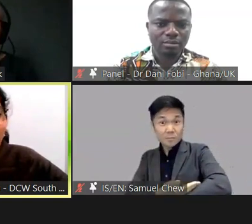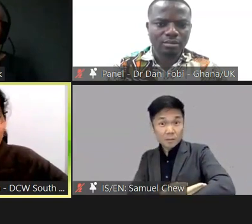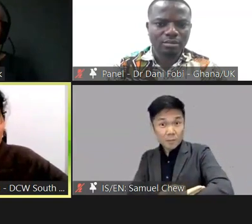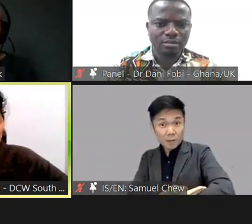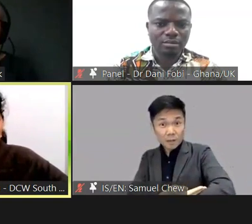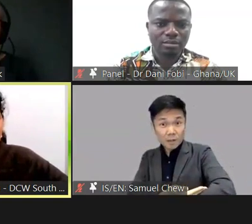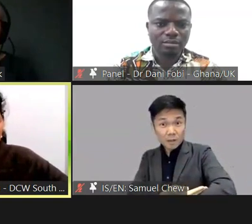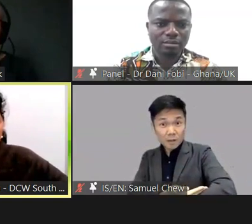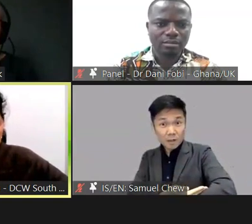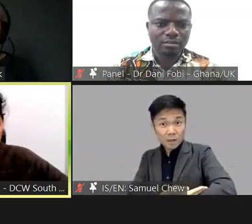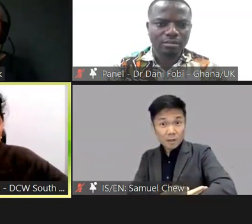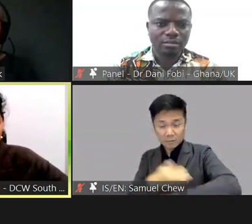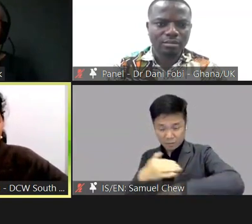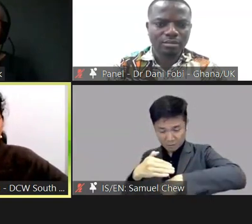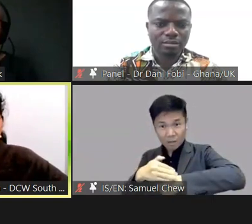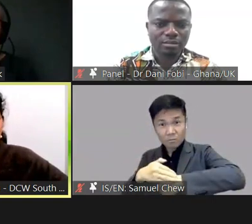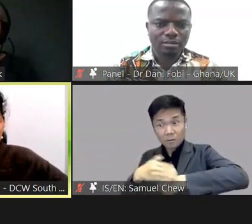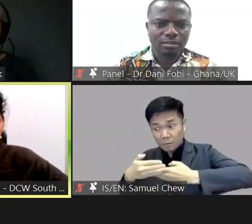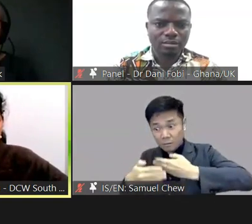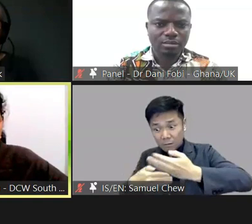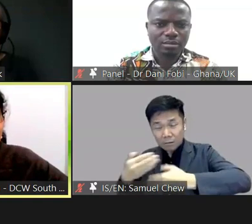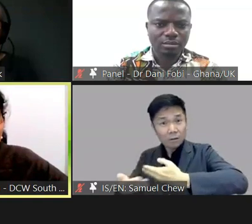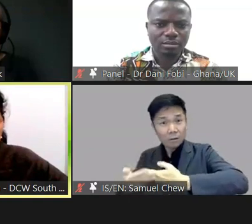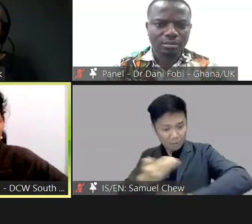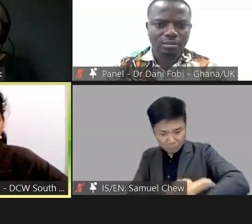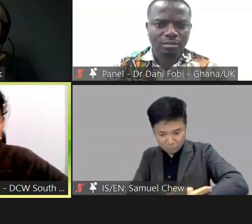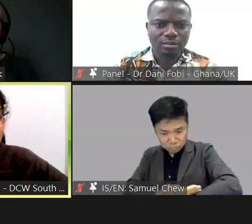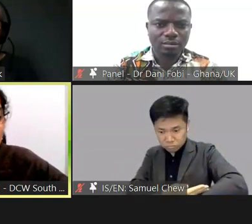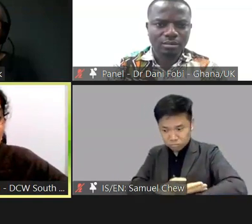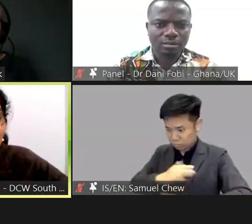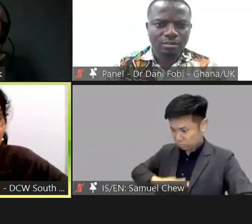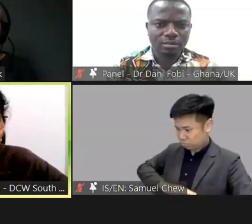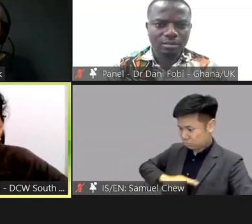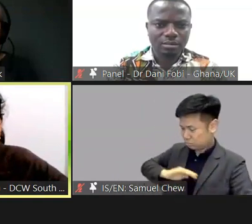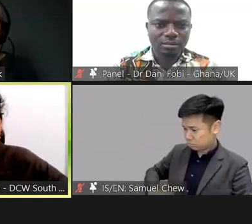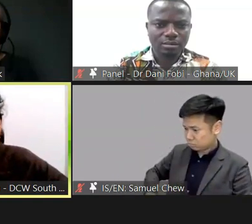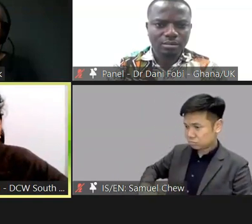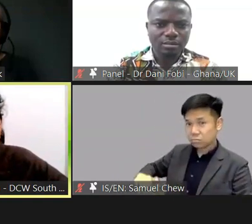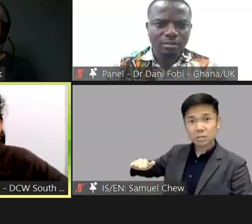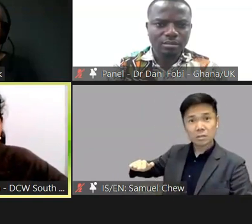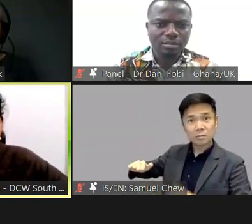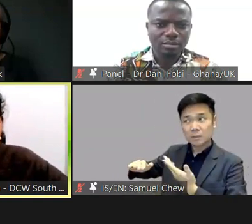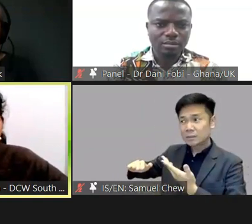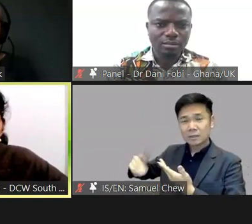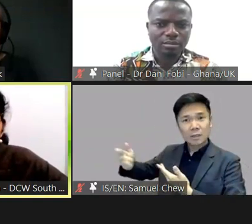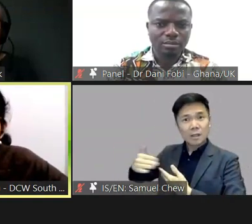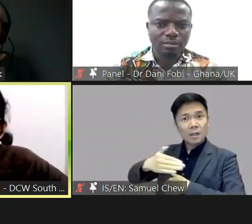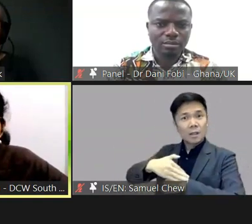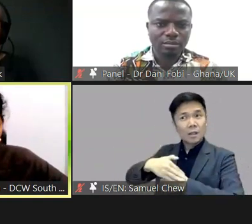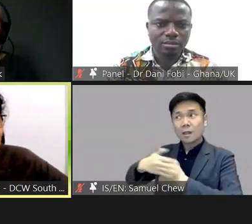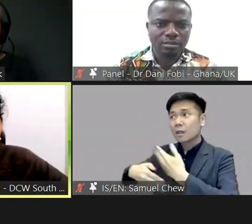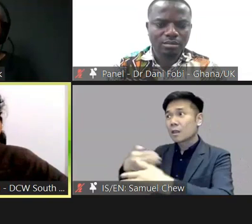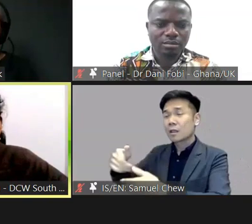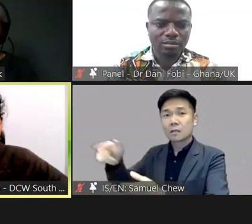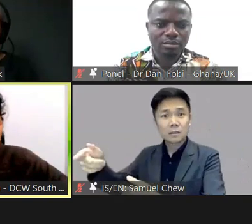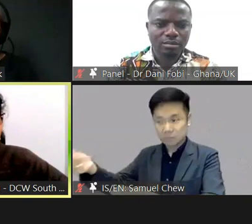still lapsed and it is lost, where a lot of rich language input could have been given to the child. And